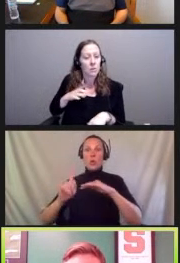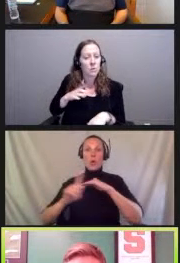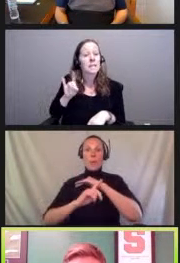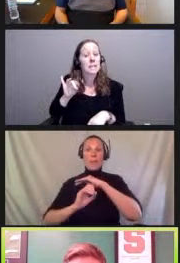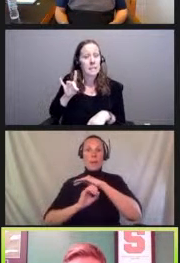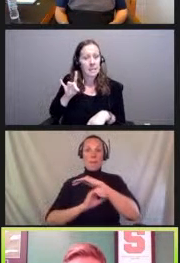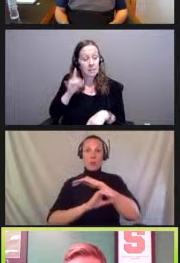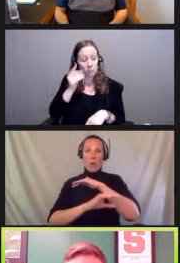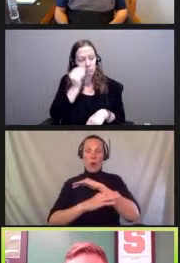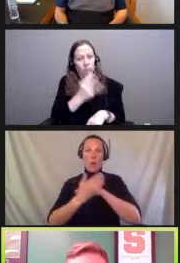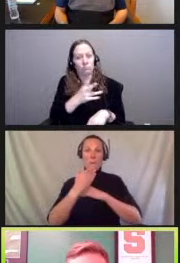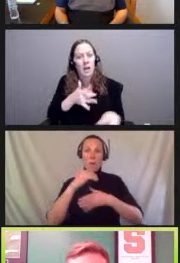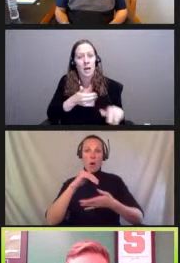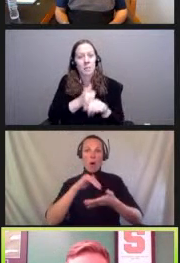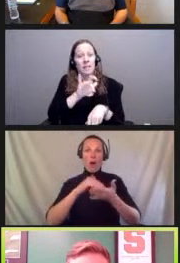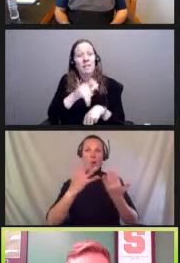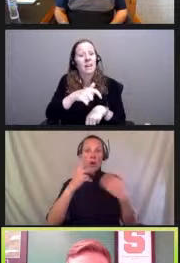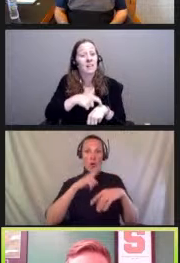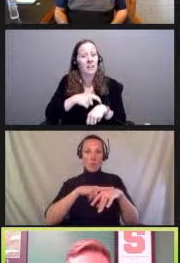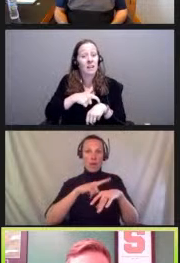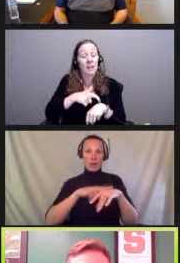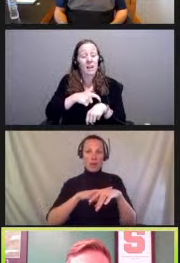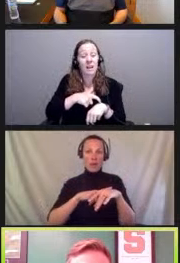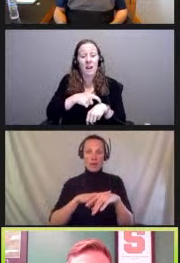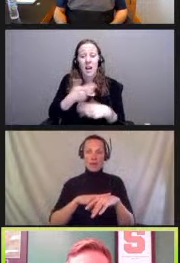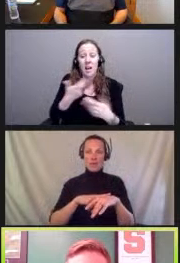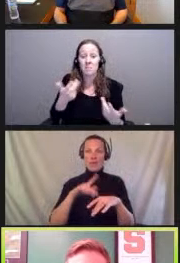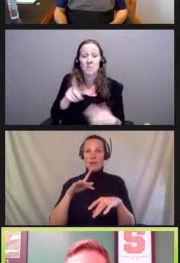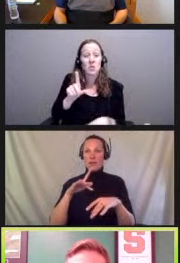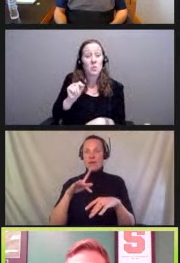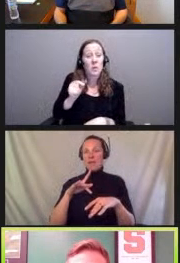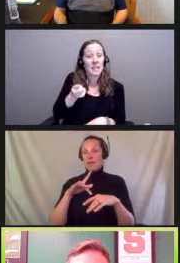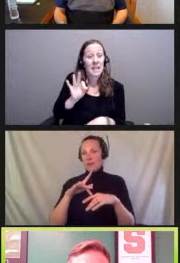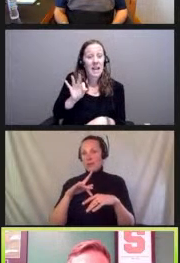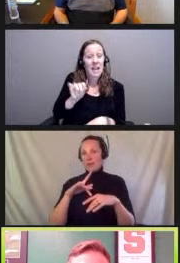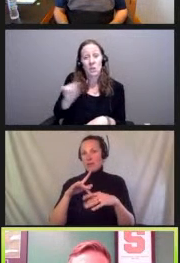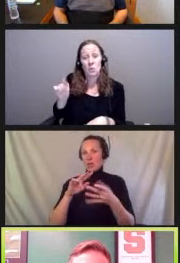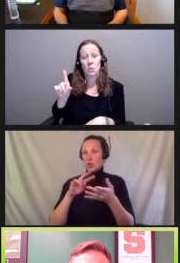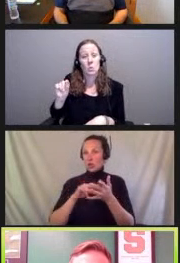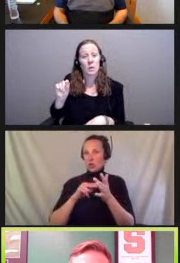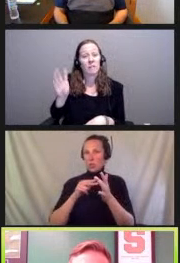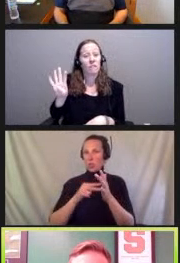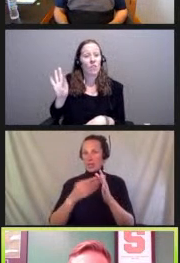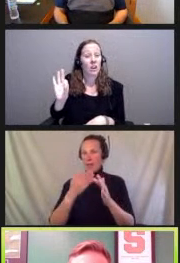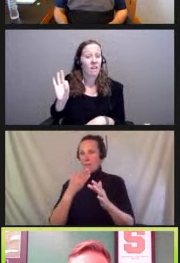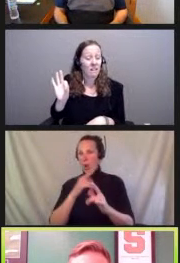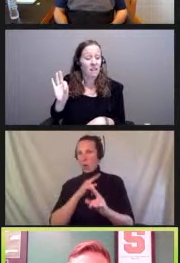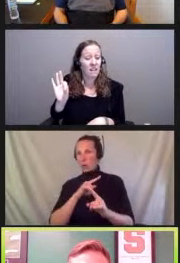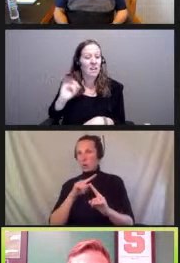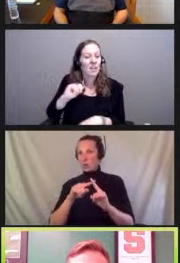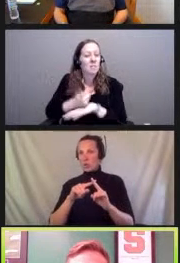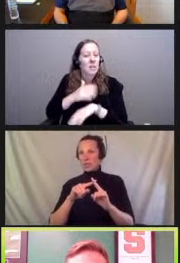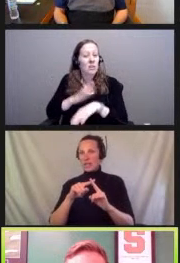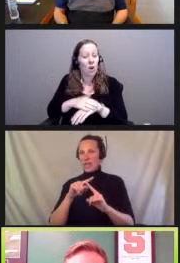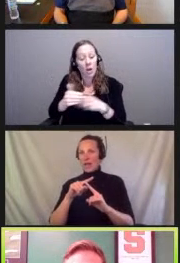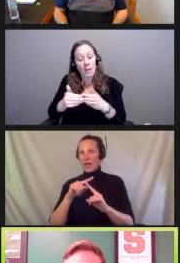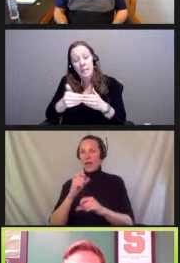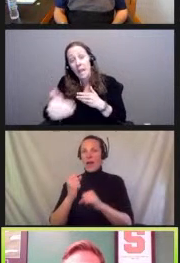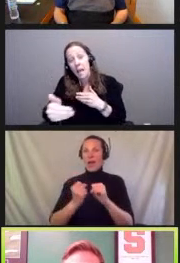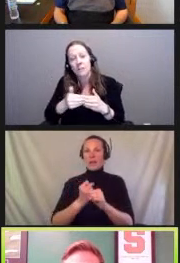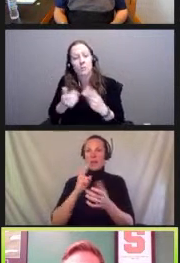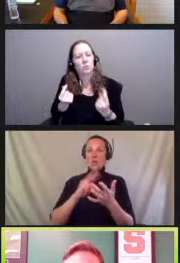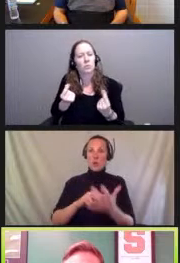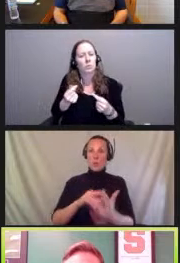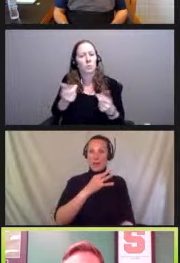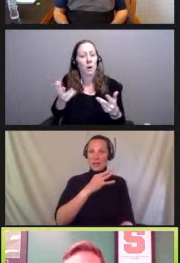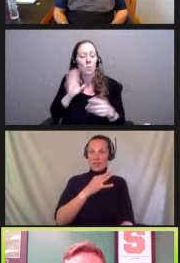time. And the lifespan was anywhere from 2019 to 2049, based on what the next steps would be, how